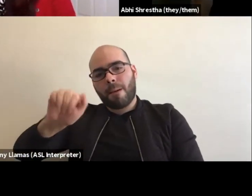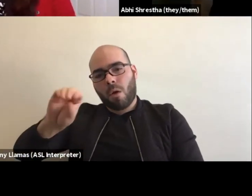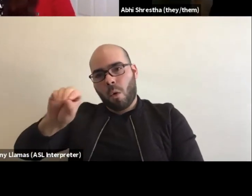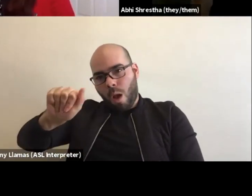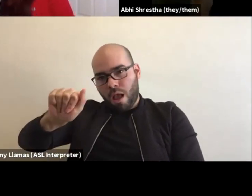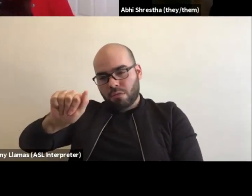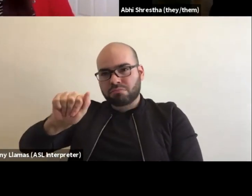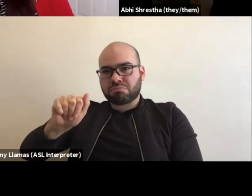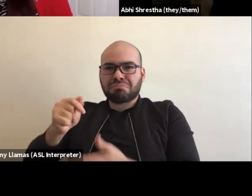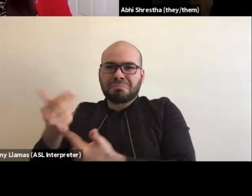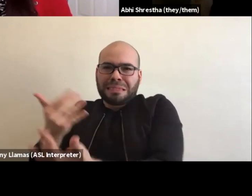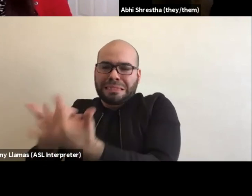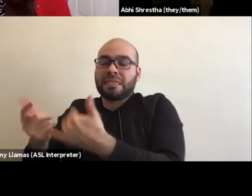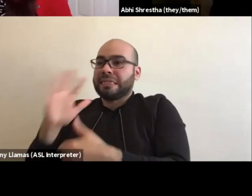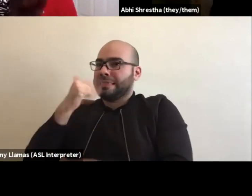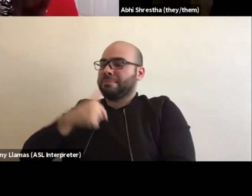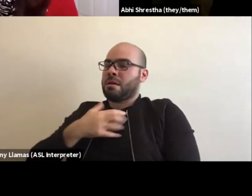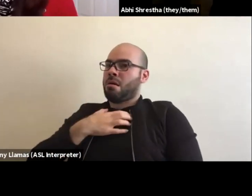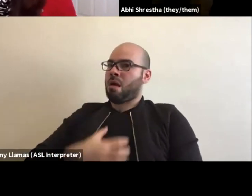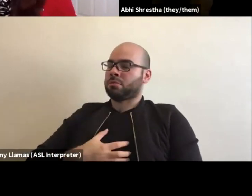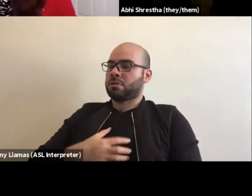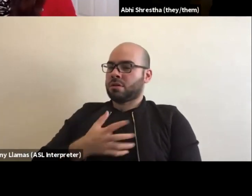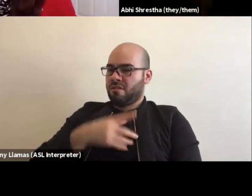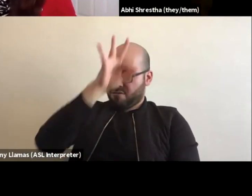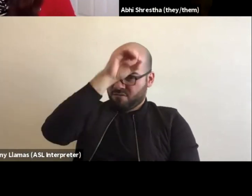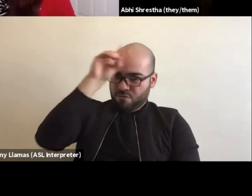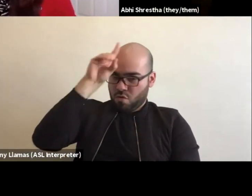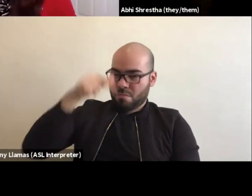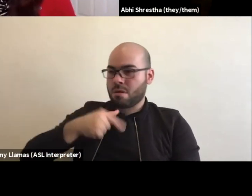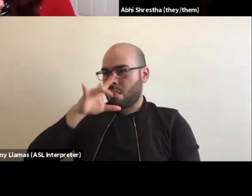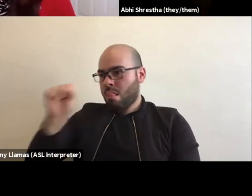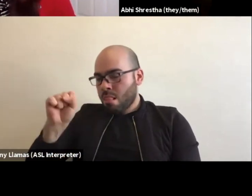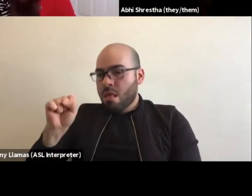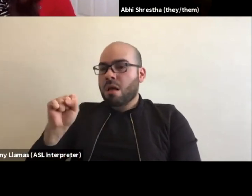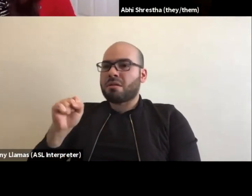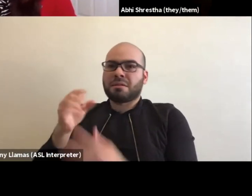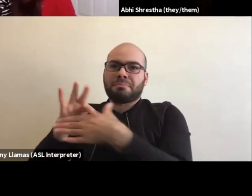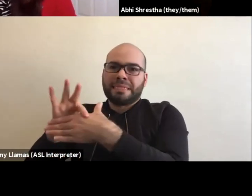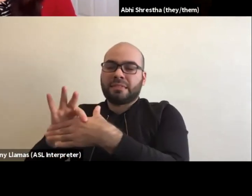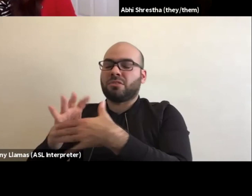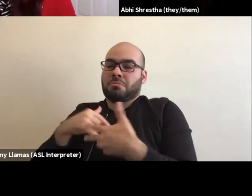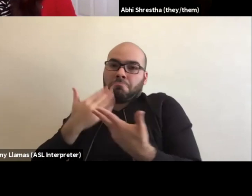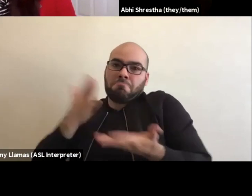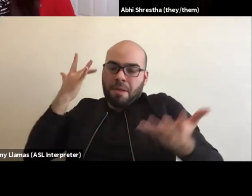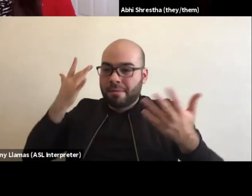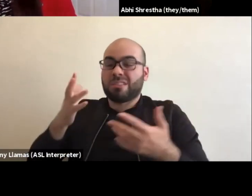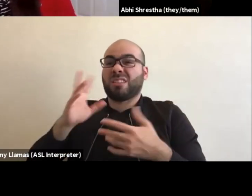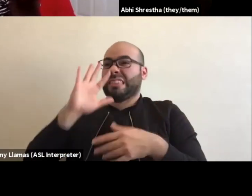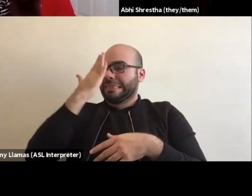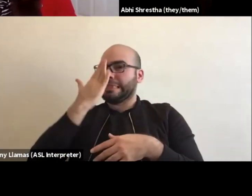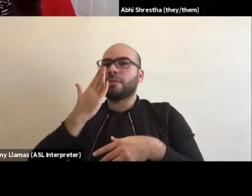about myself. Totally. And so as I said, like, when you do the entire poem, you start to